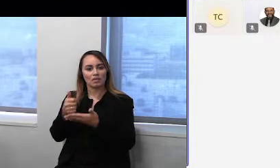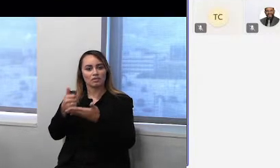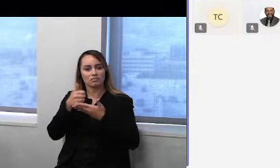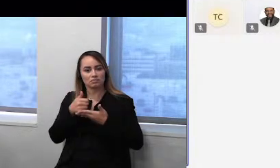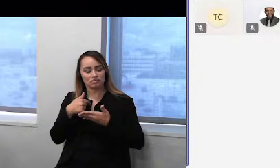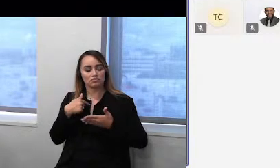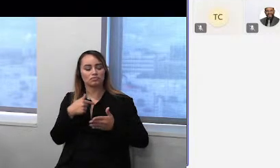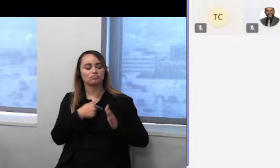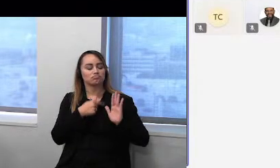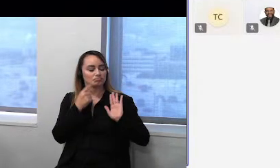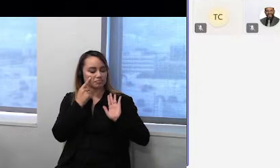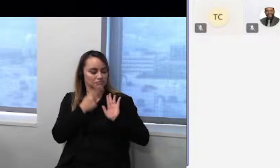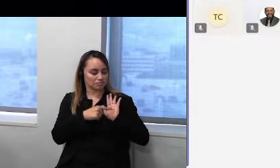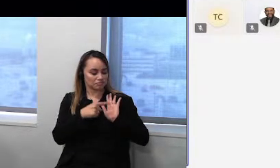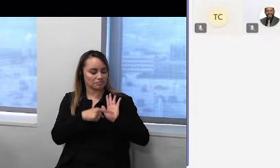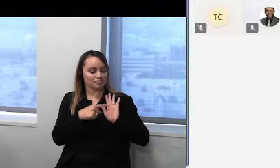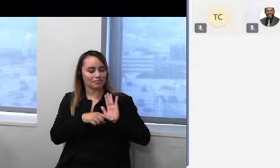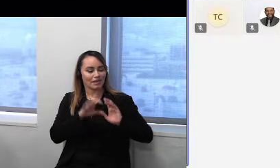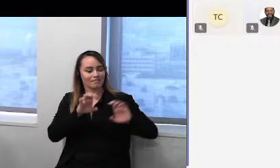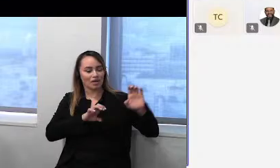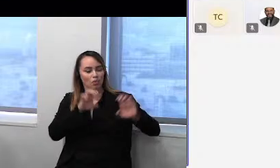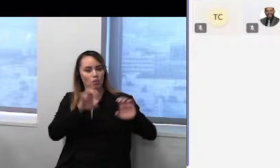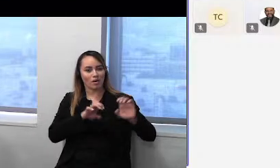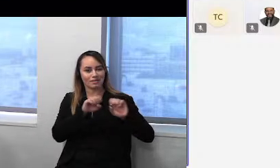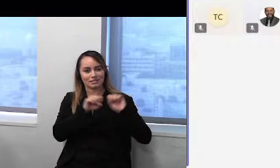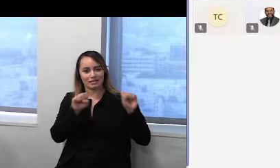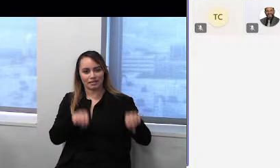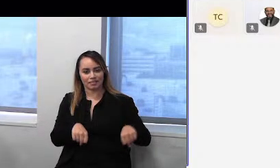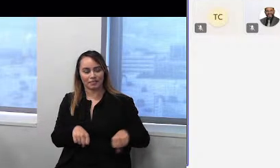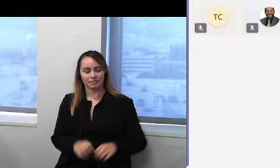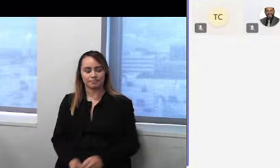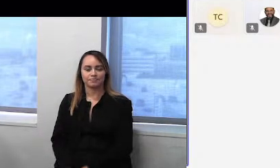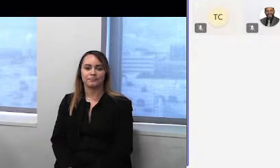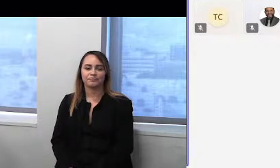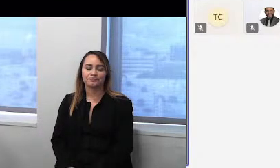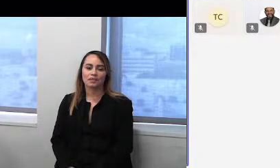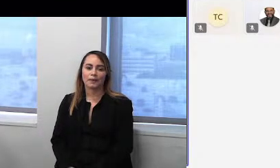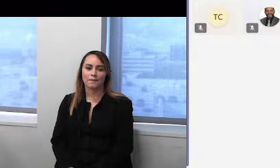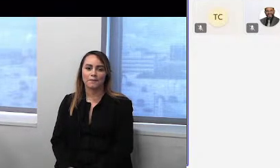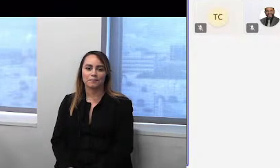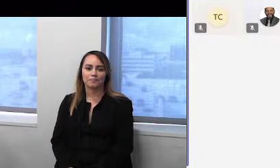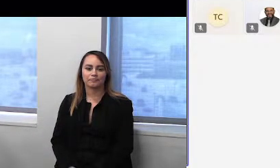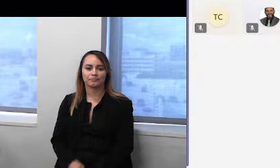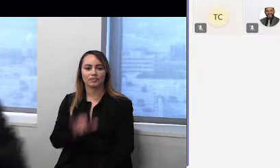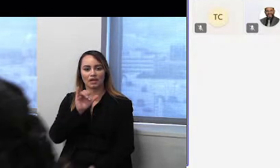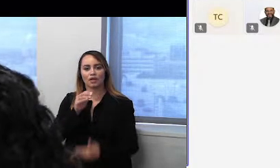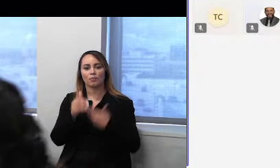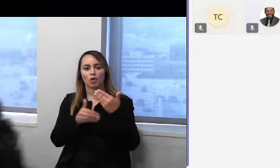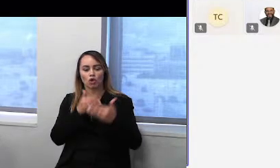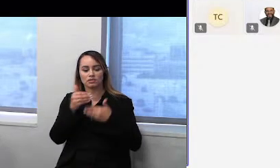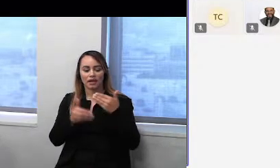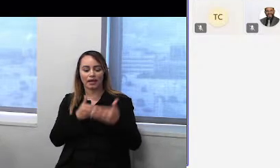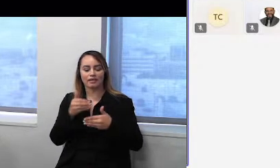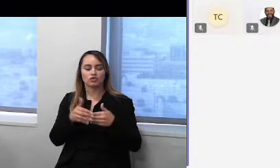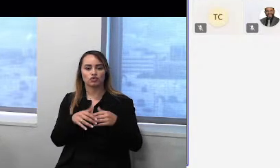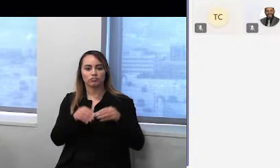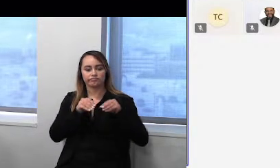the uncontrolled separation, cascading possibilities that exist, what configuration the system needs to